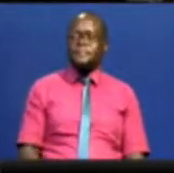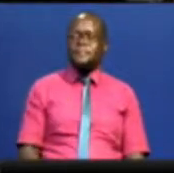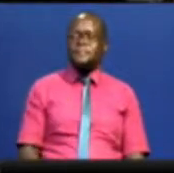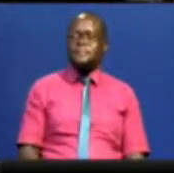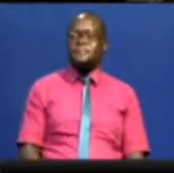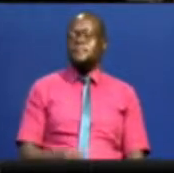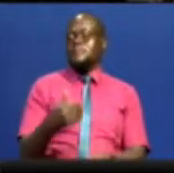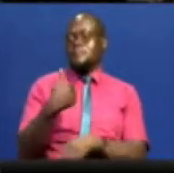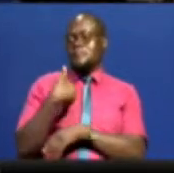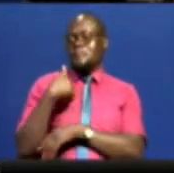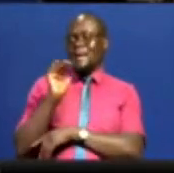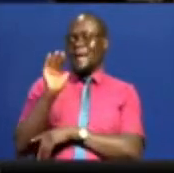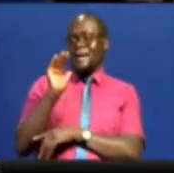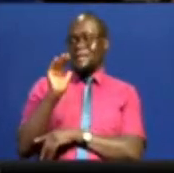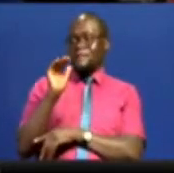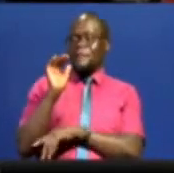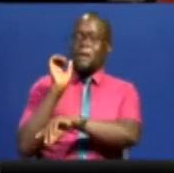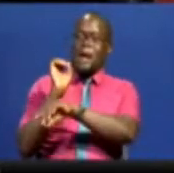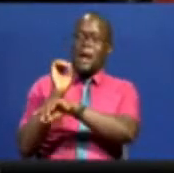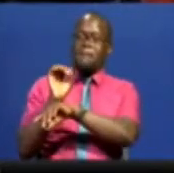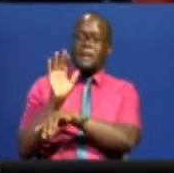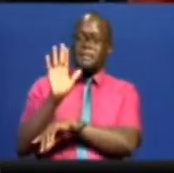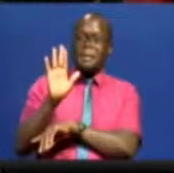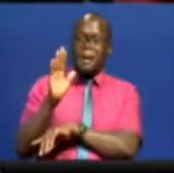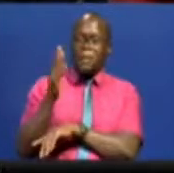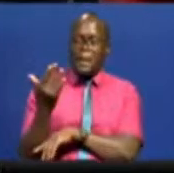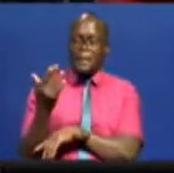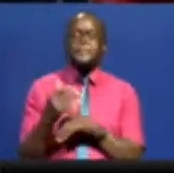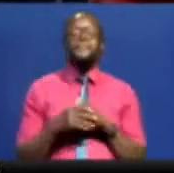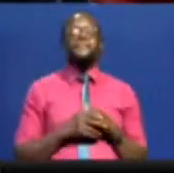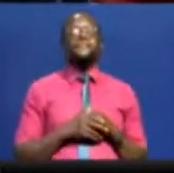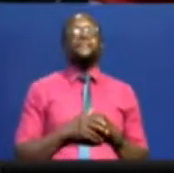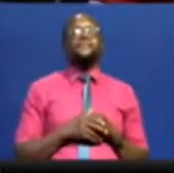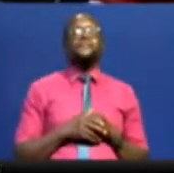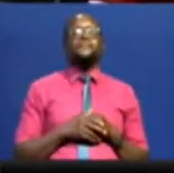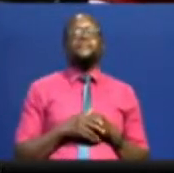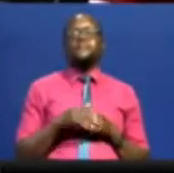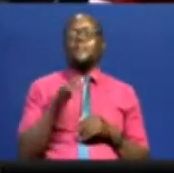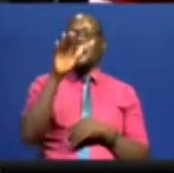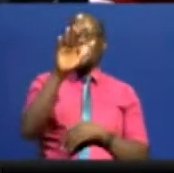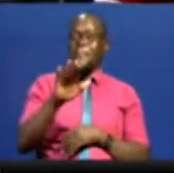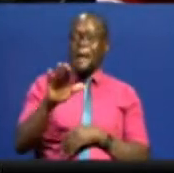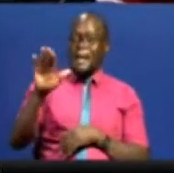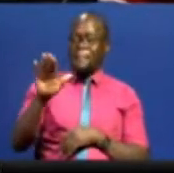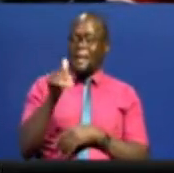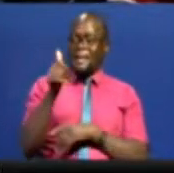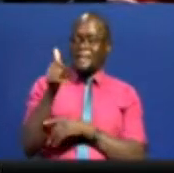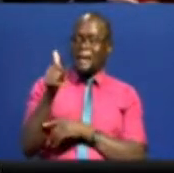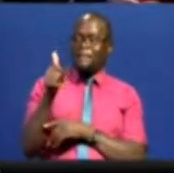to seek your guidance in the sense that this House, without necessarily